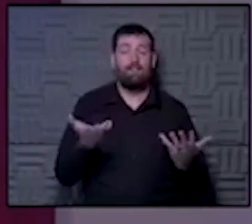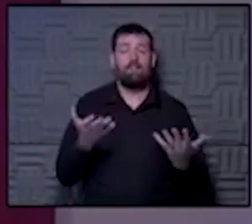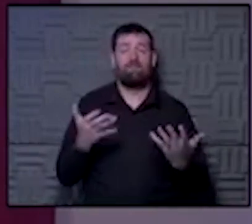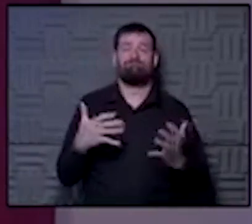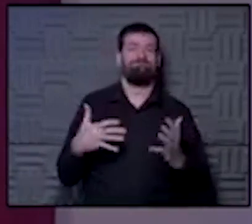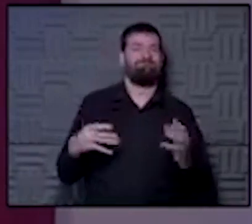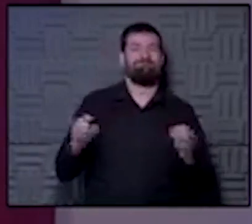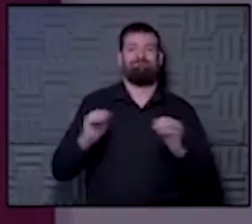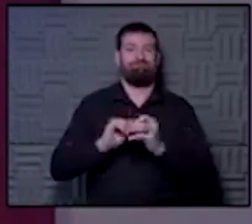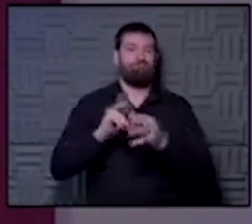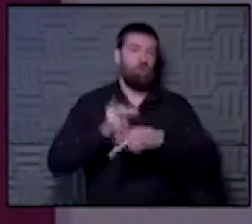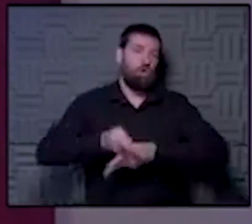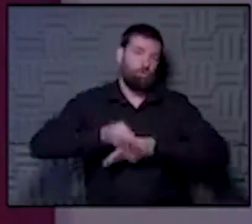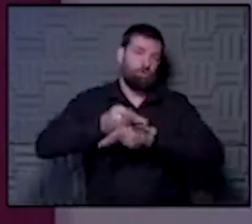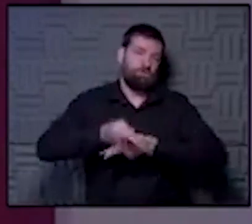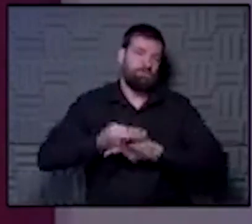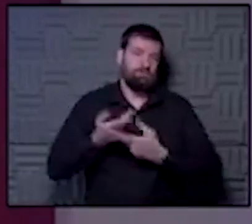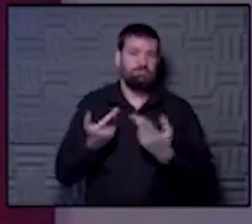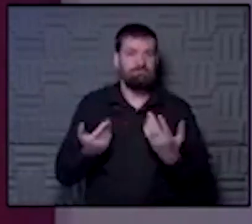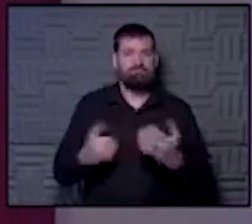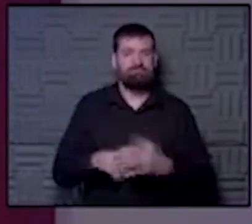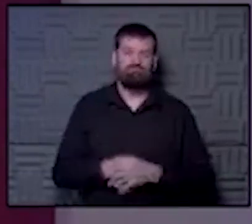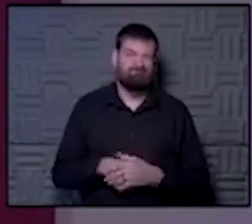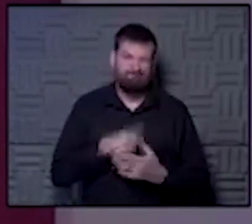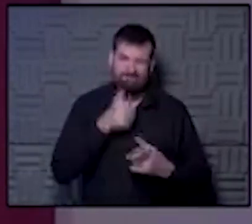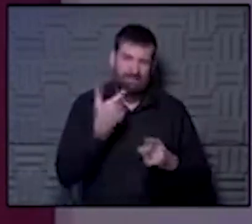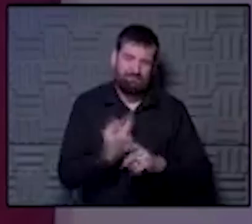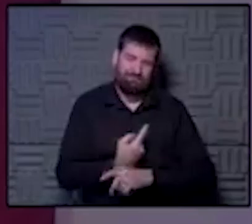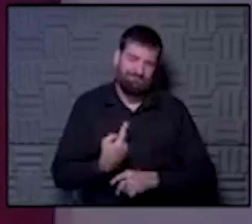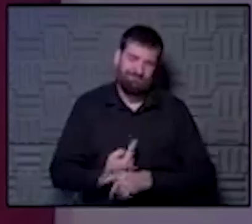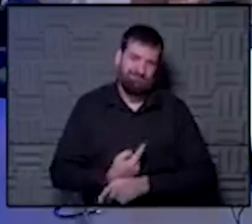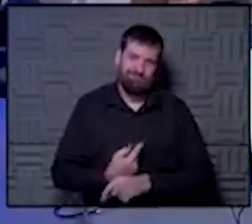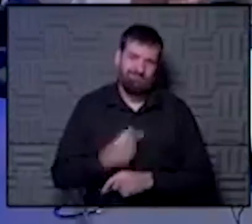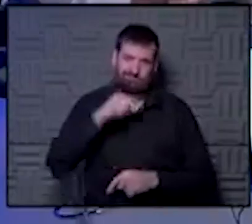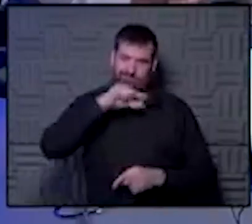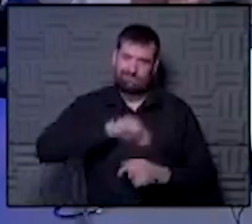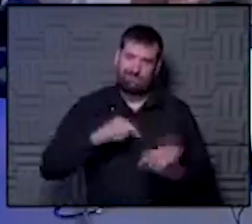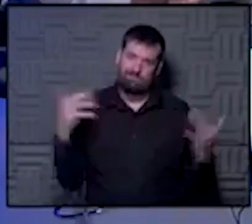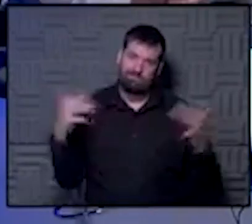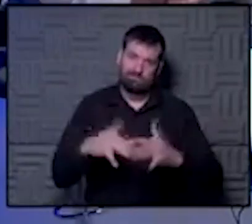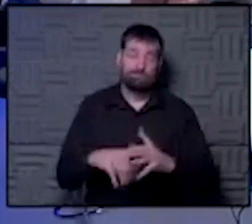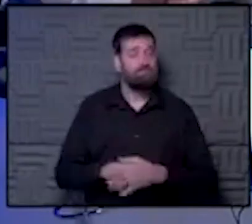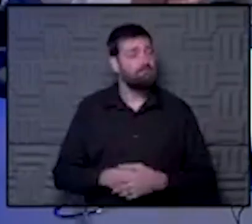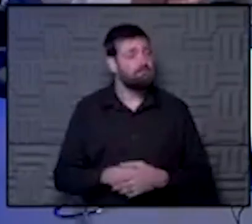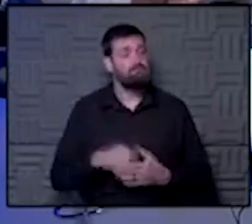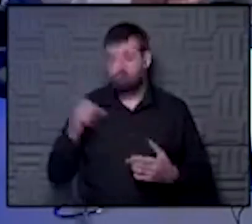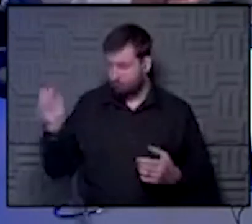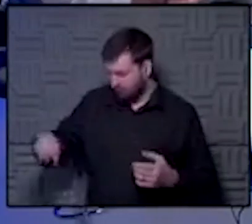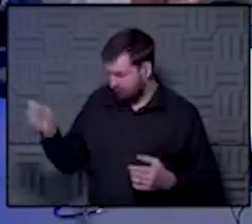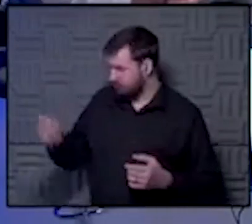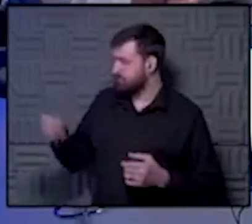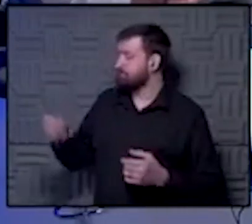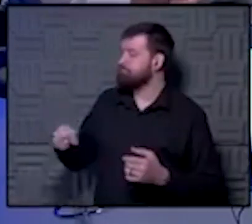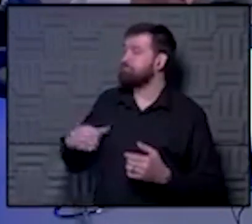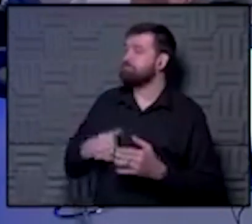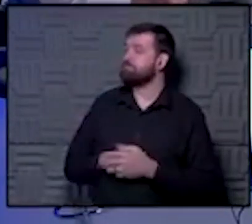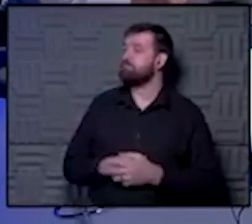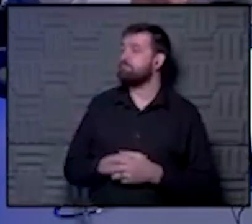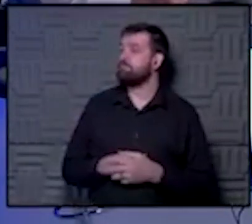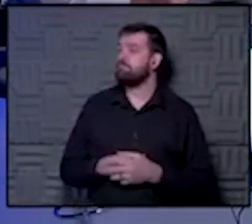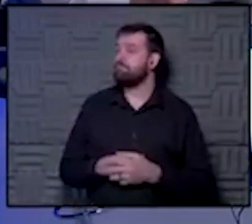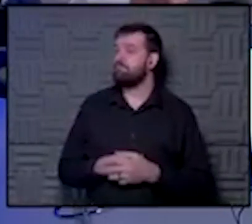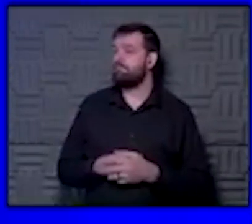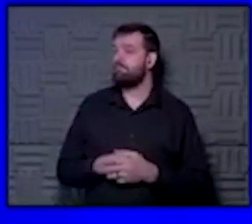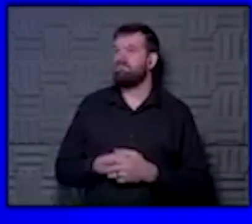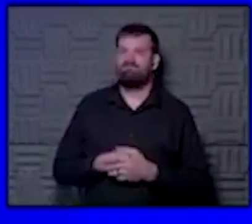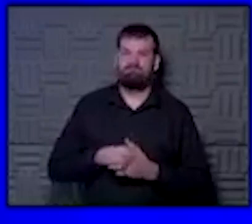side of more caution than traditional family gathering. That makes sense. Yeah, absolutely. I think it goes